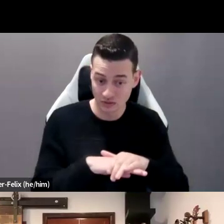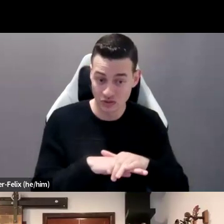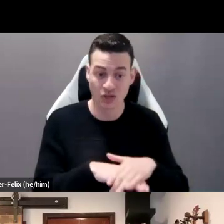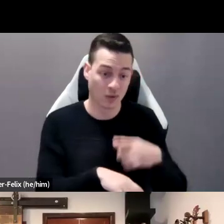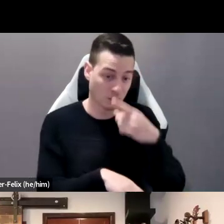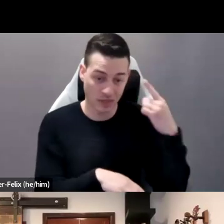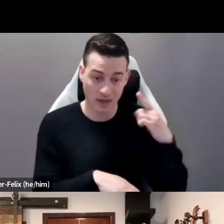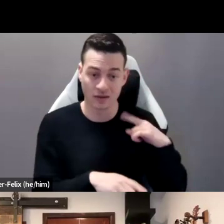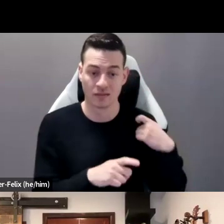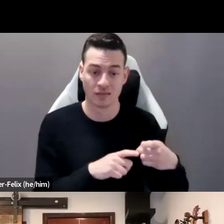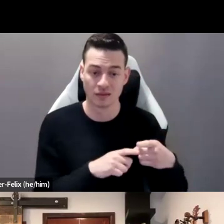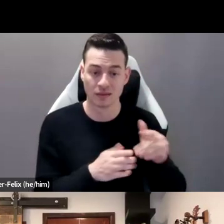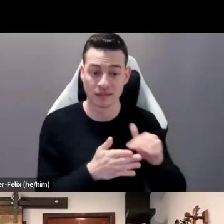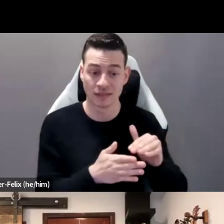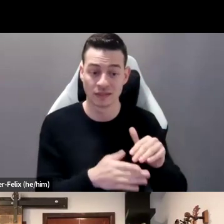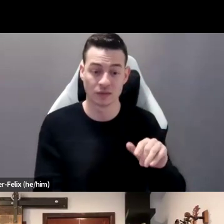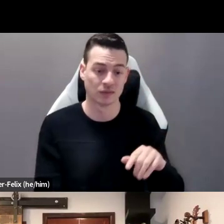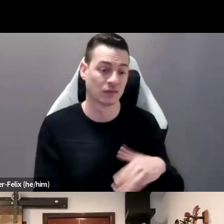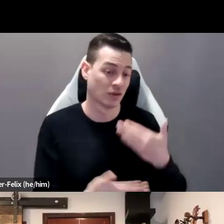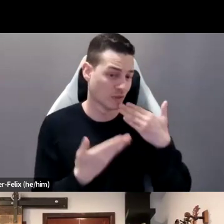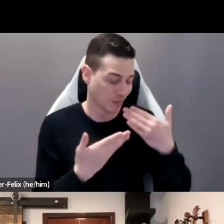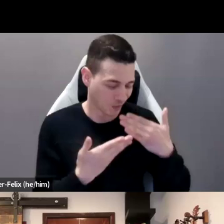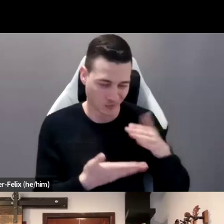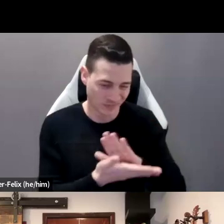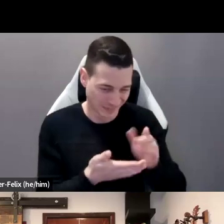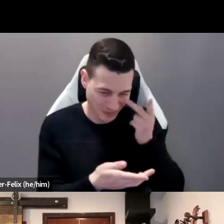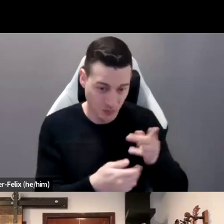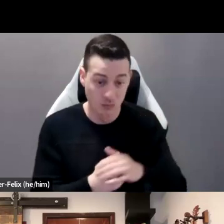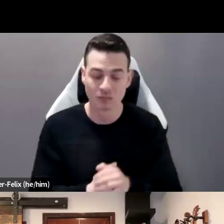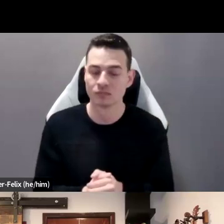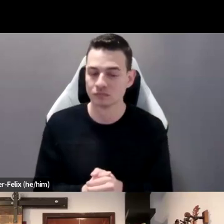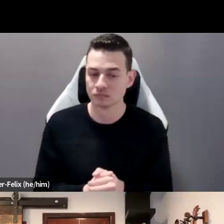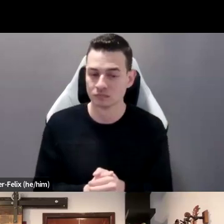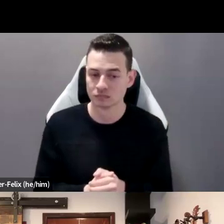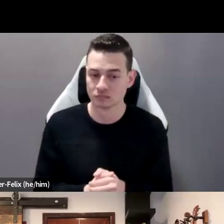it is always the right time to think about transgender healthcare at CUNY.